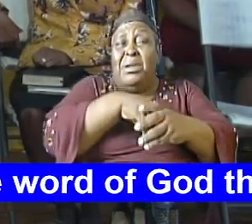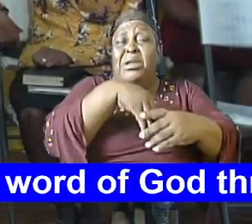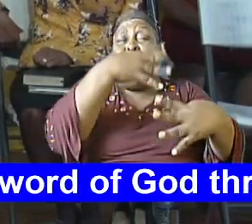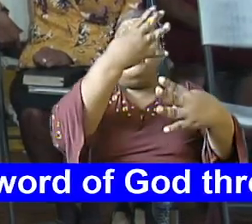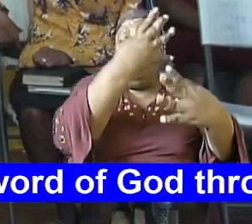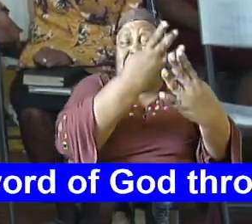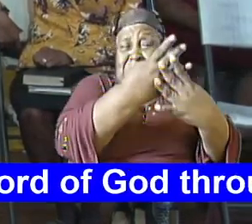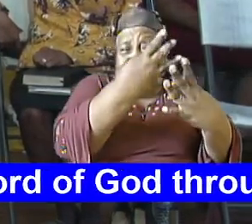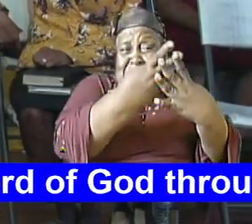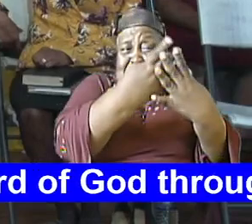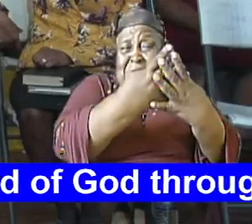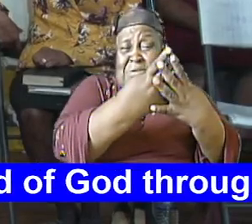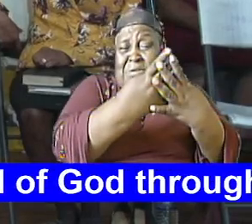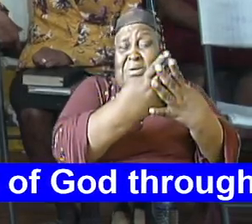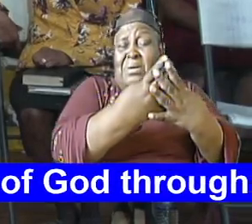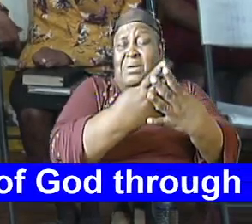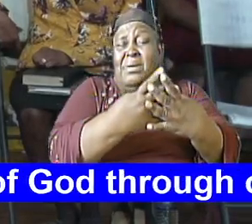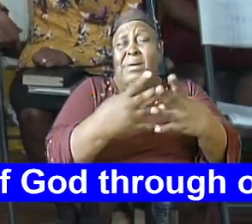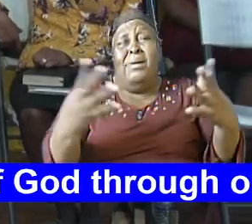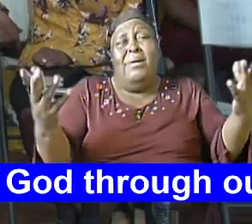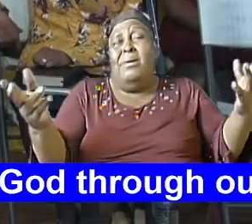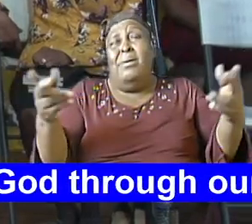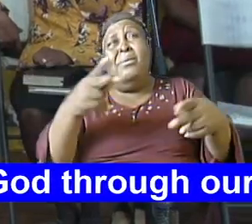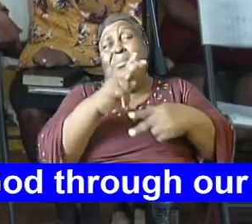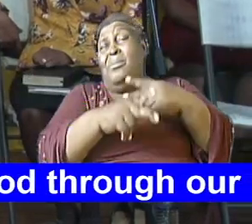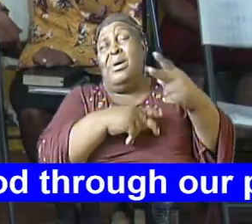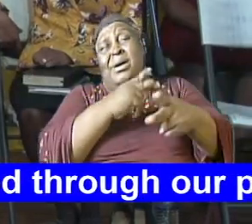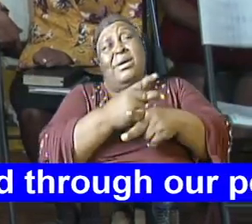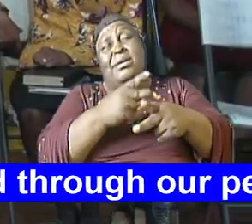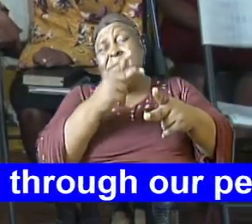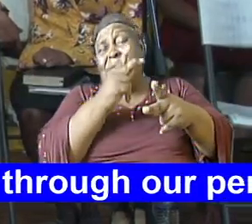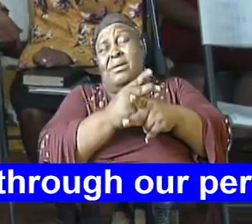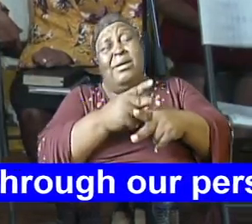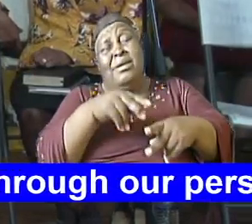Oh God, what kind of heart is that?